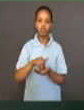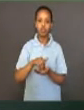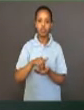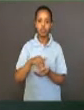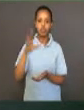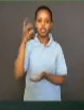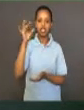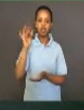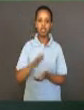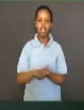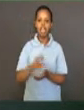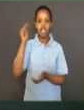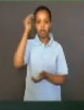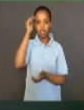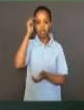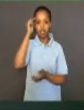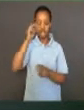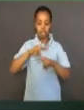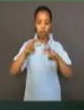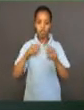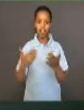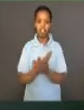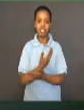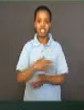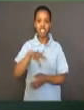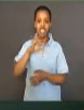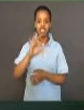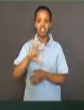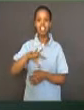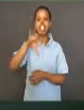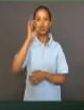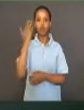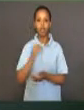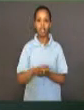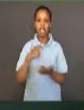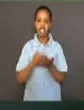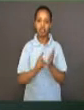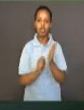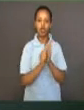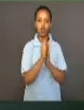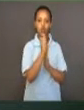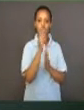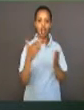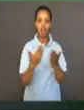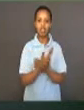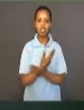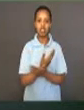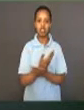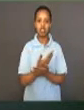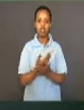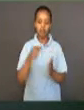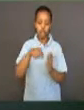experiment using new findings and technologies to achieve